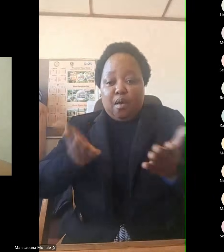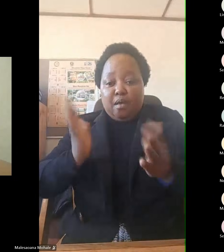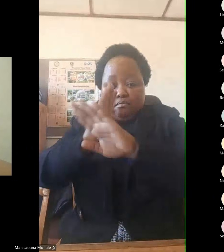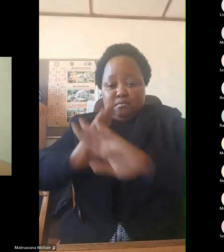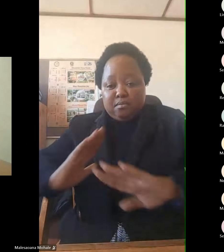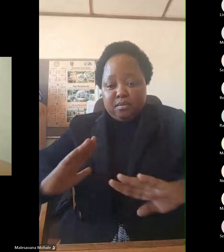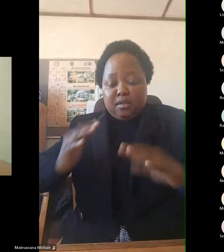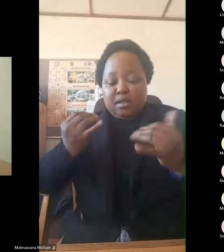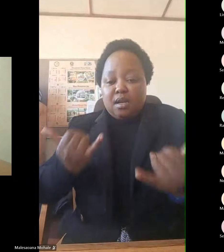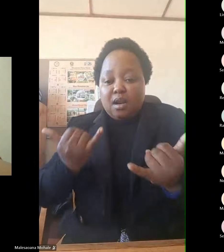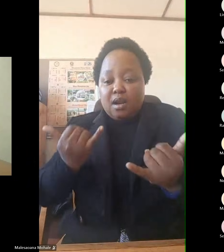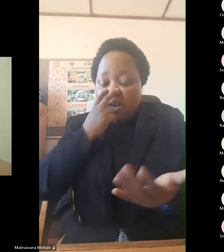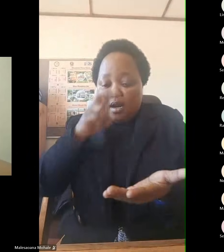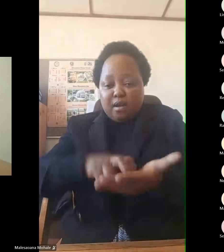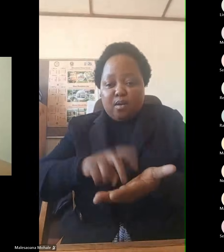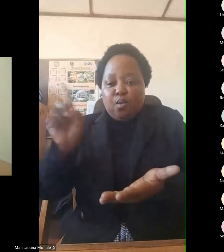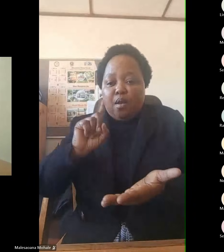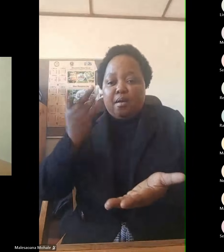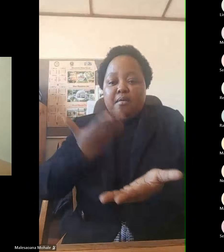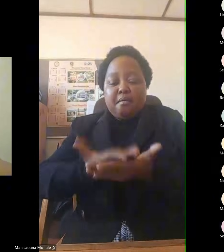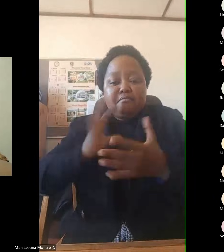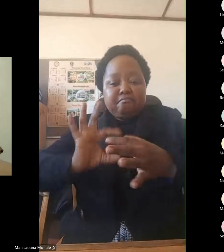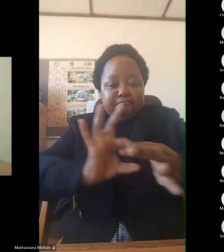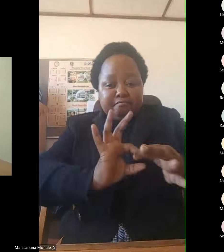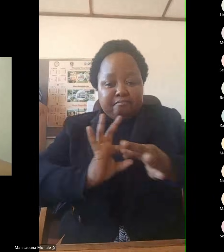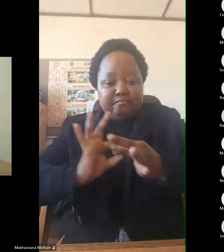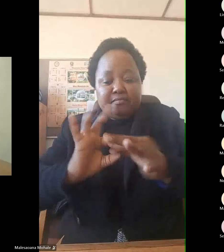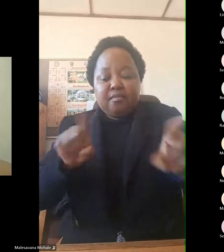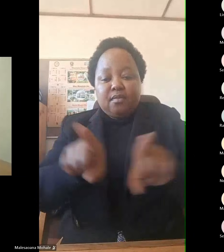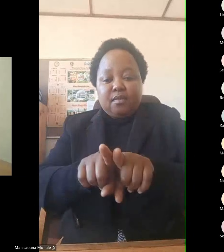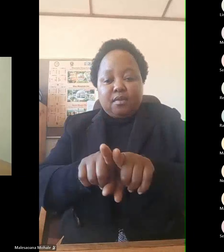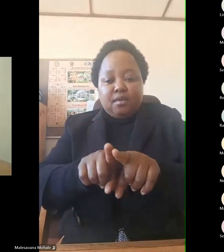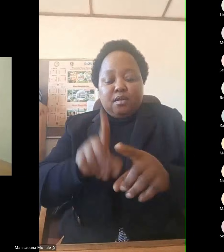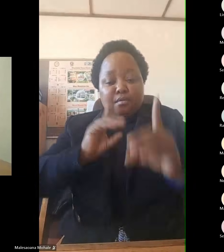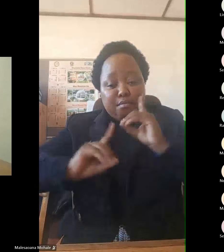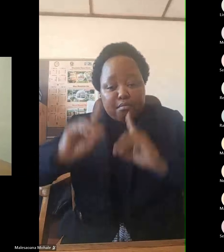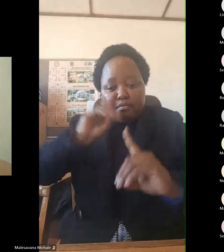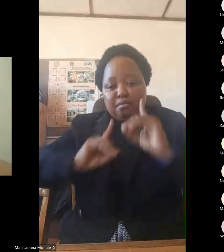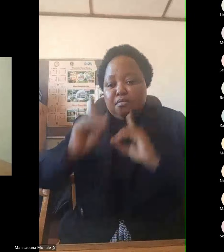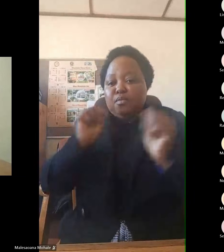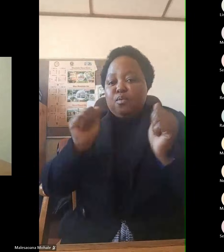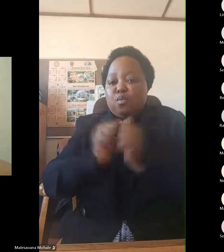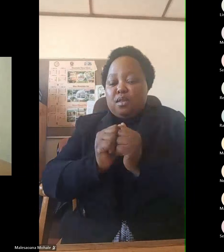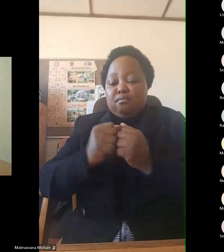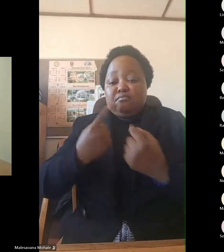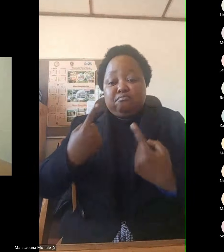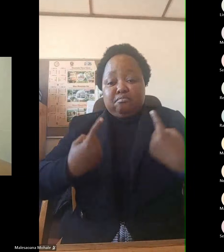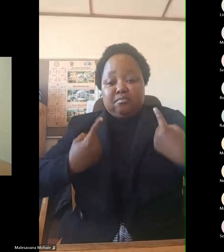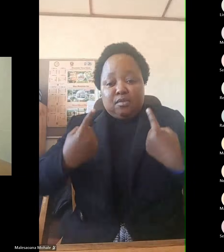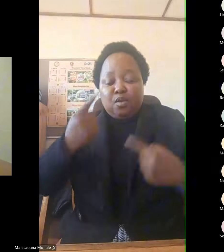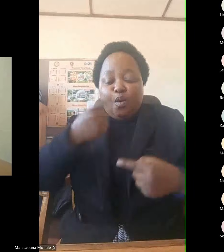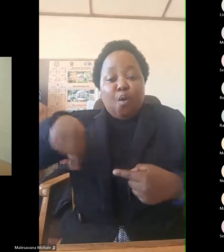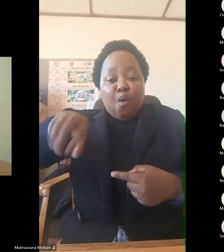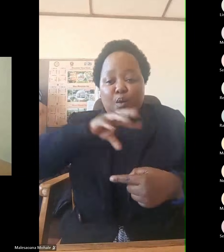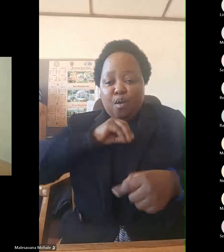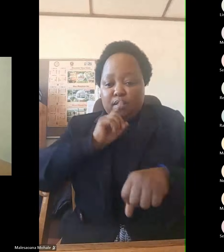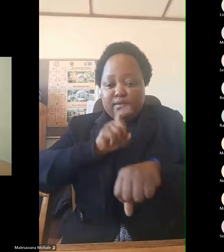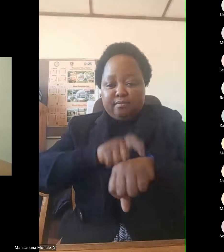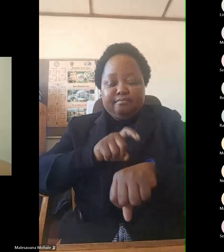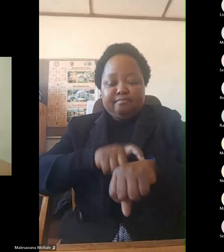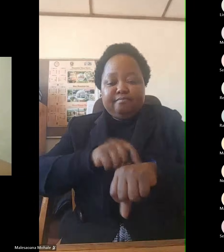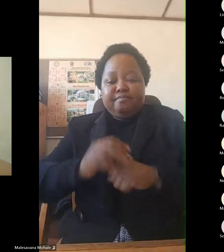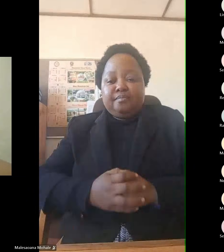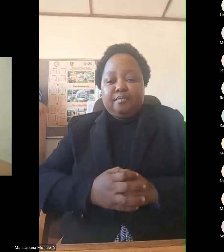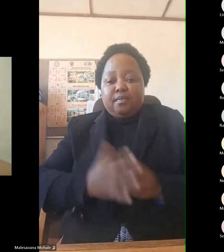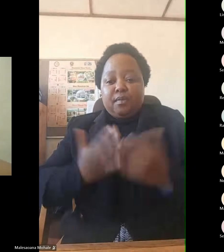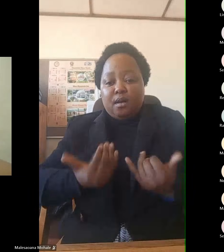need to be coordinating and collaborating and speaking to each other at all times. And our program, as